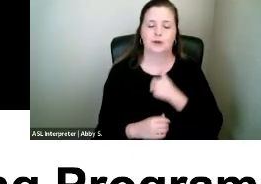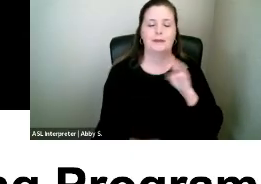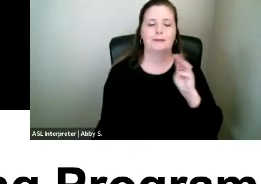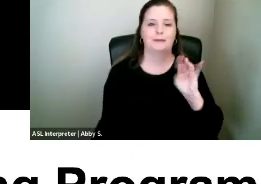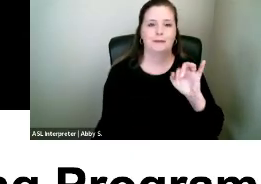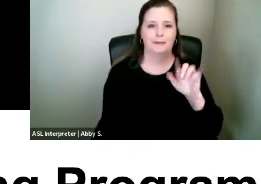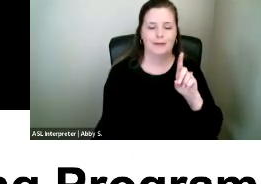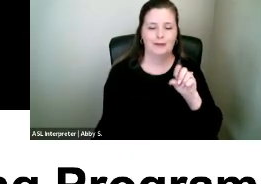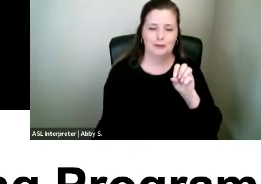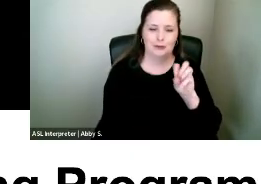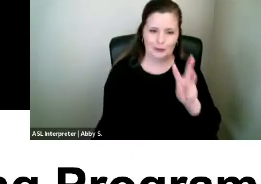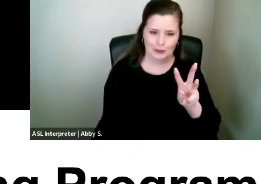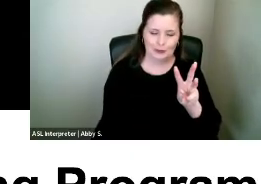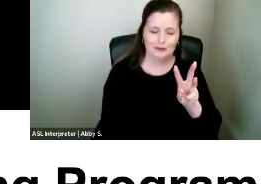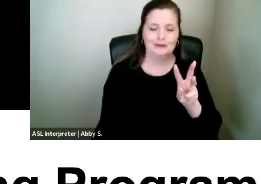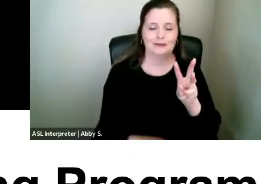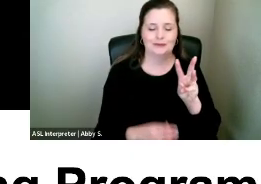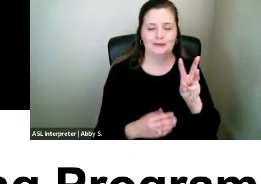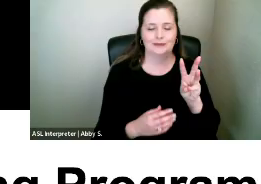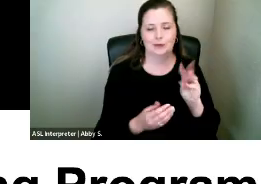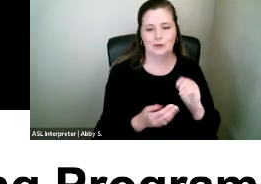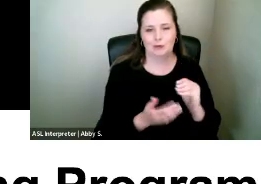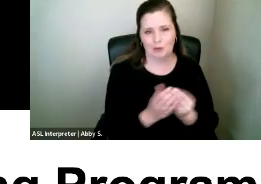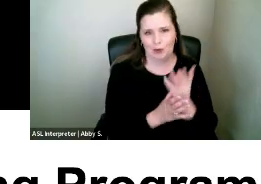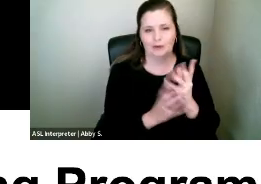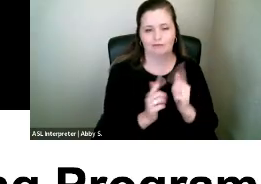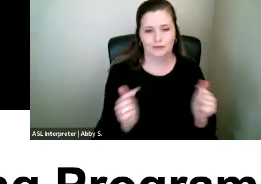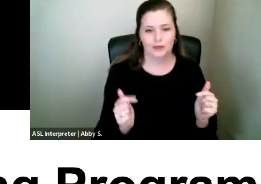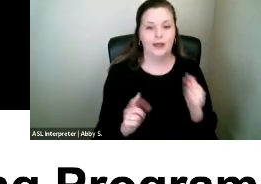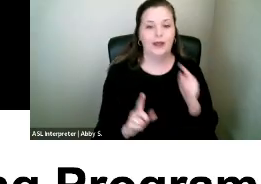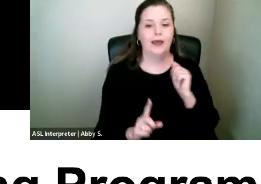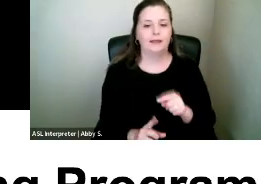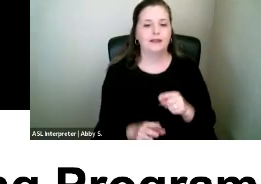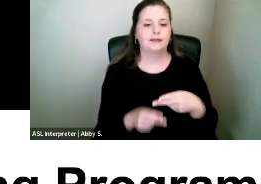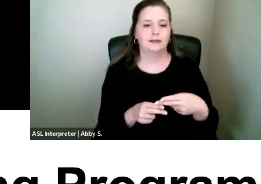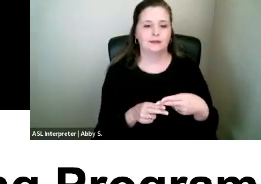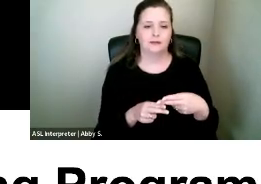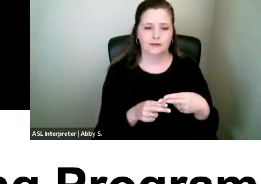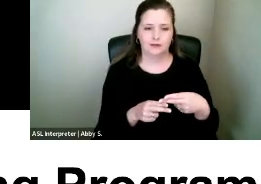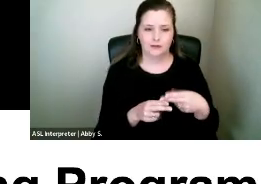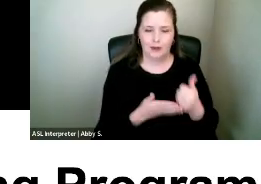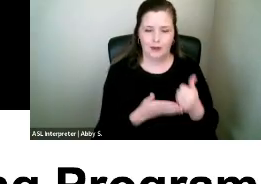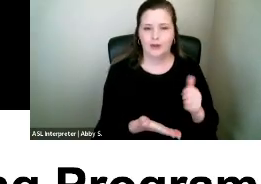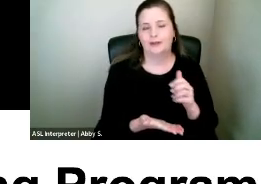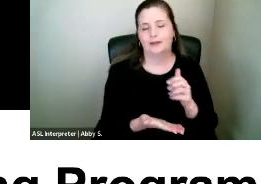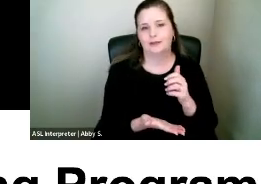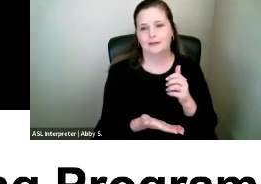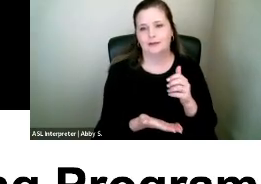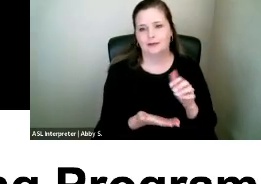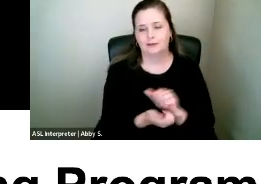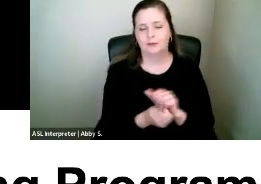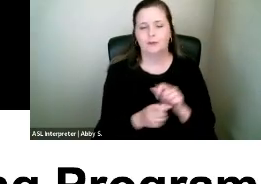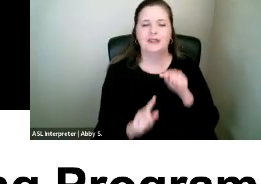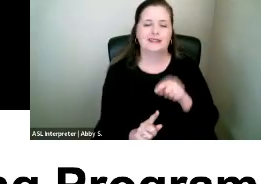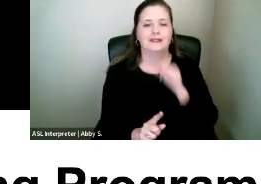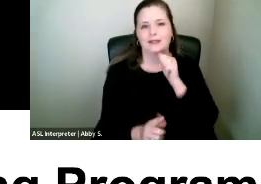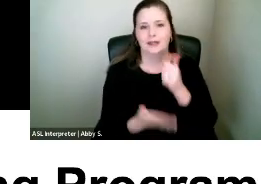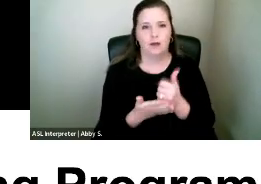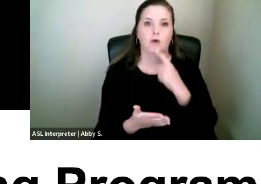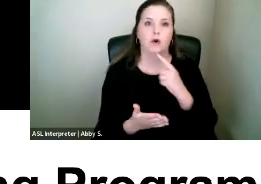if you had property damage, but were not eligible for home repair or replacement